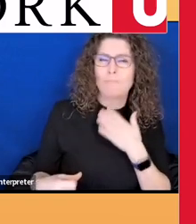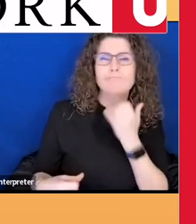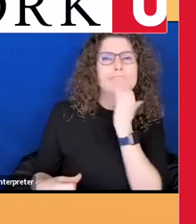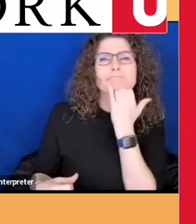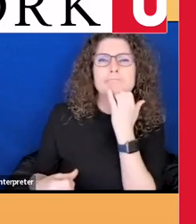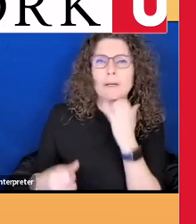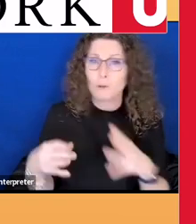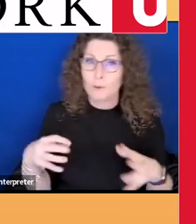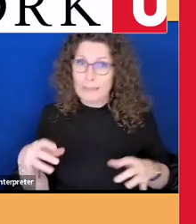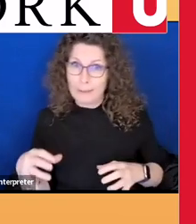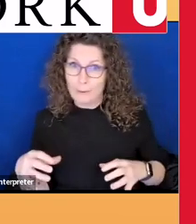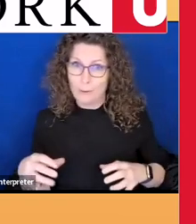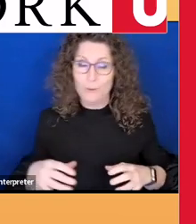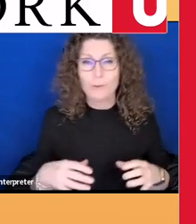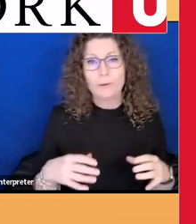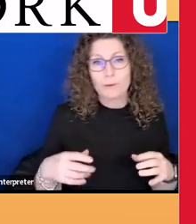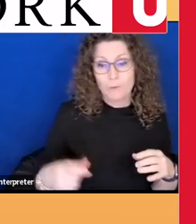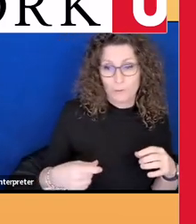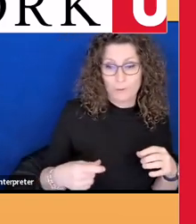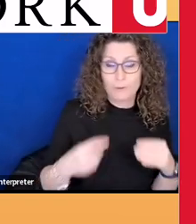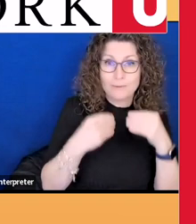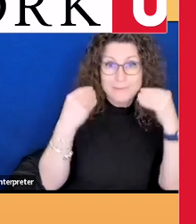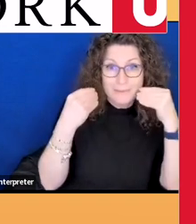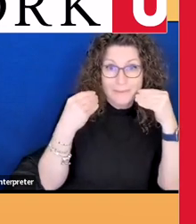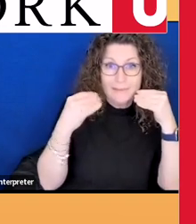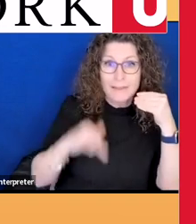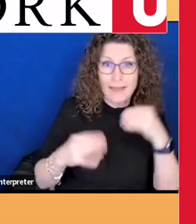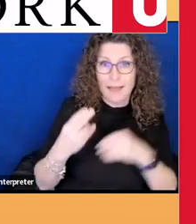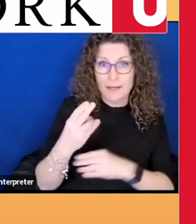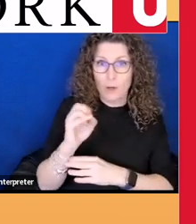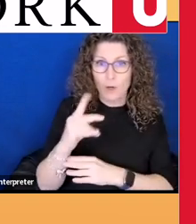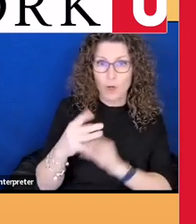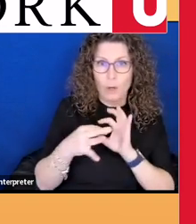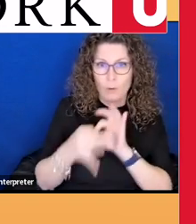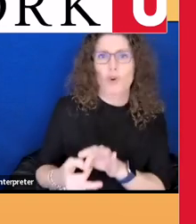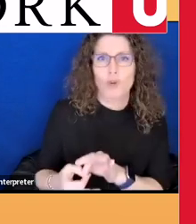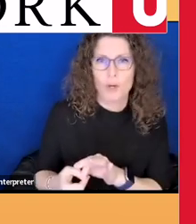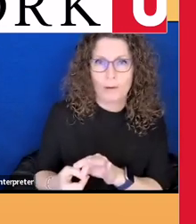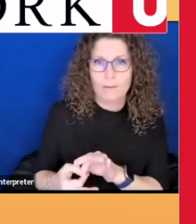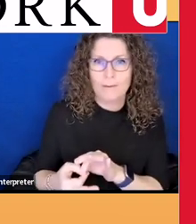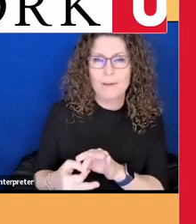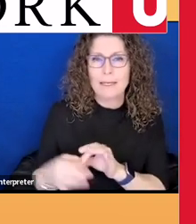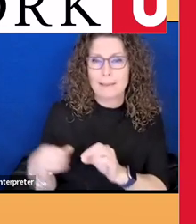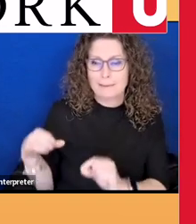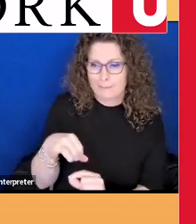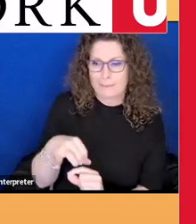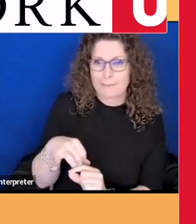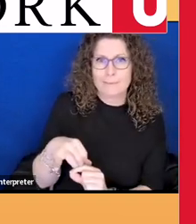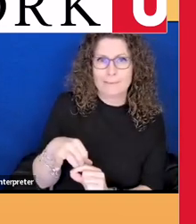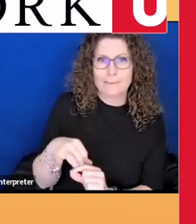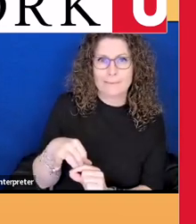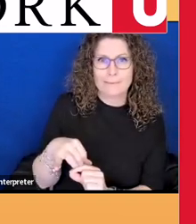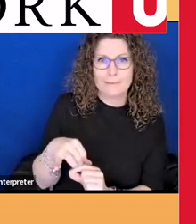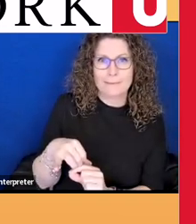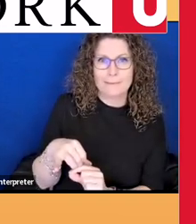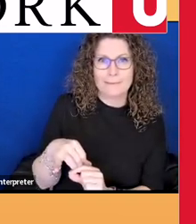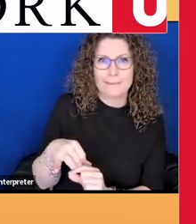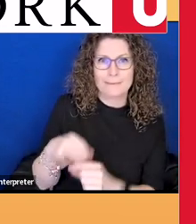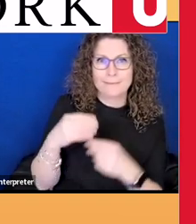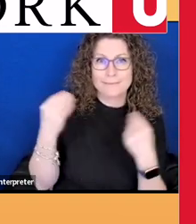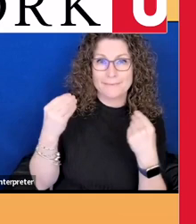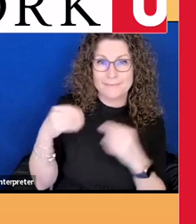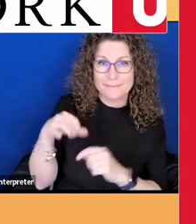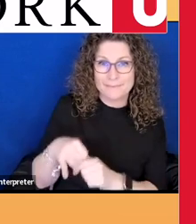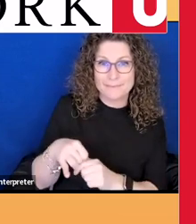child smile is a hook. The finger hooks a smile and pins the child in place. The